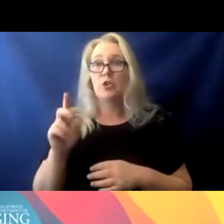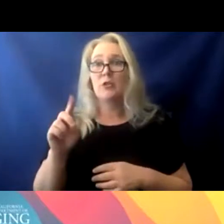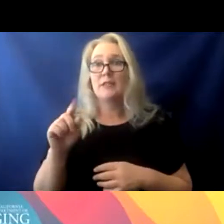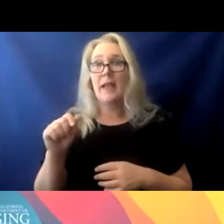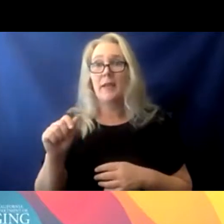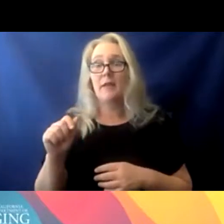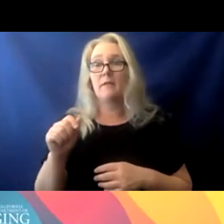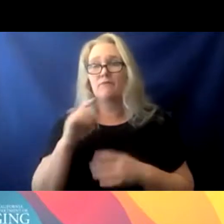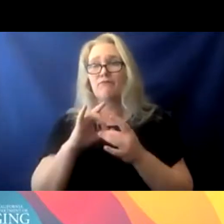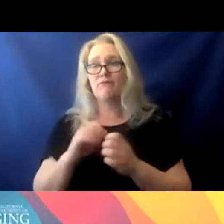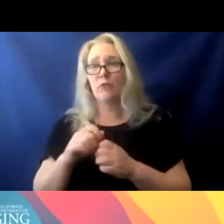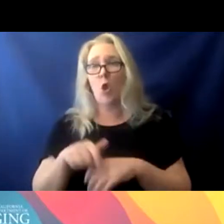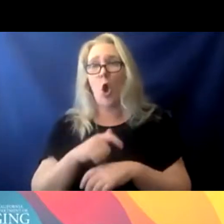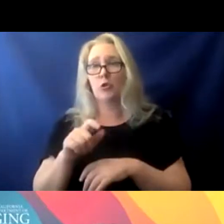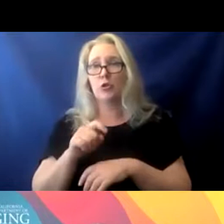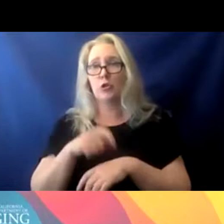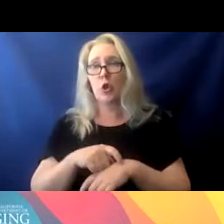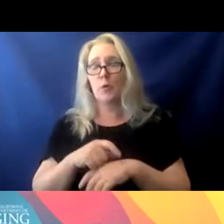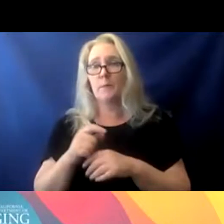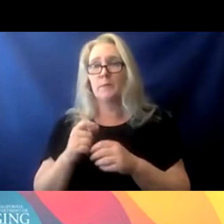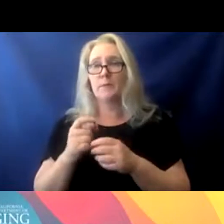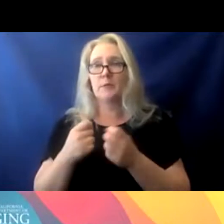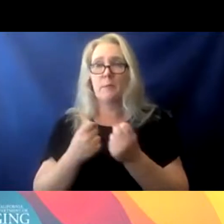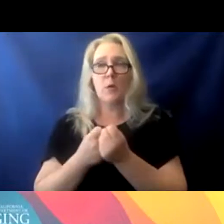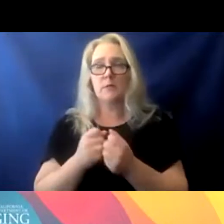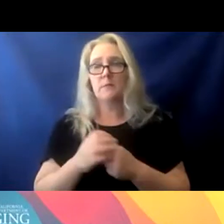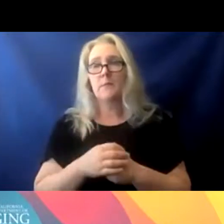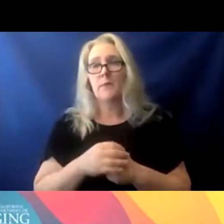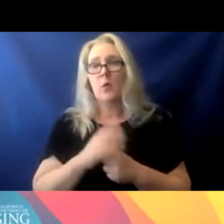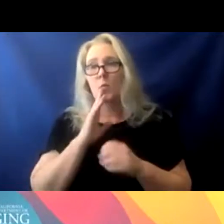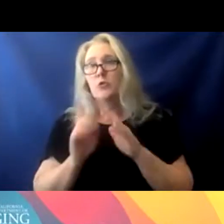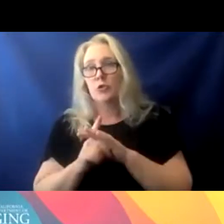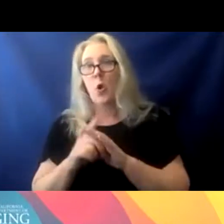services and supports will show up one place and or the other.